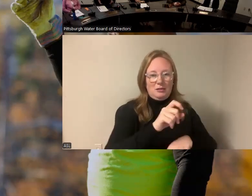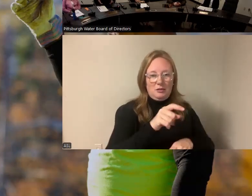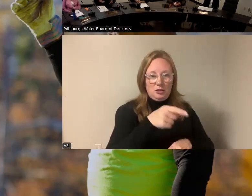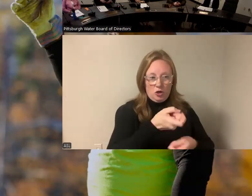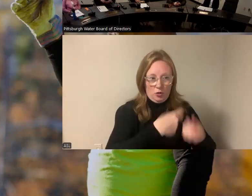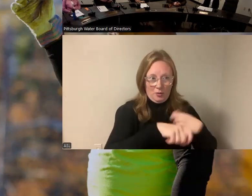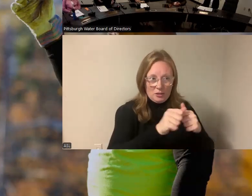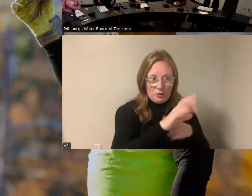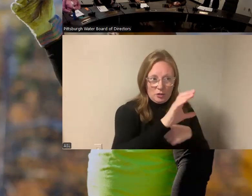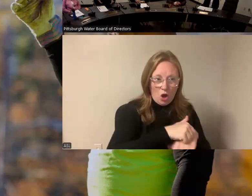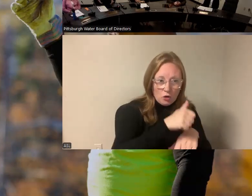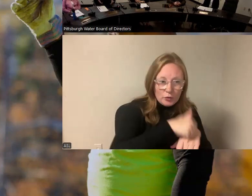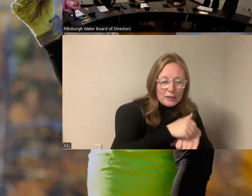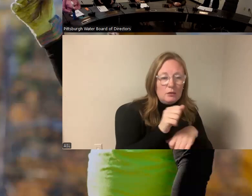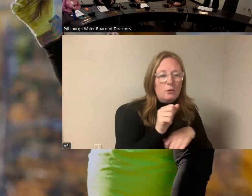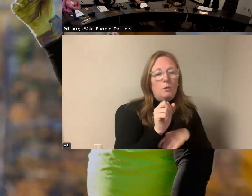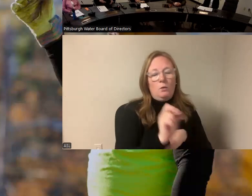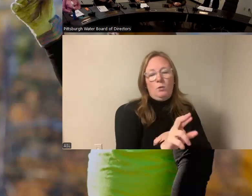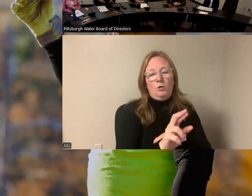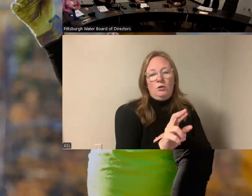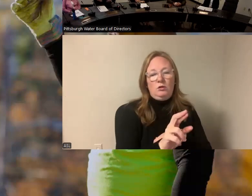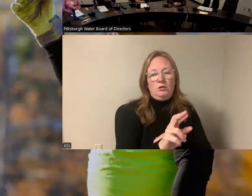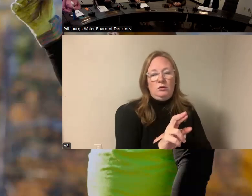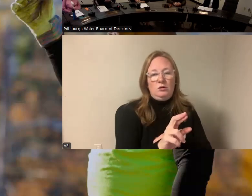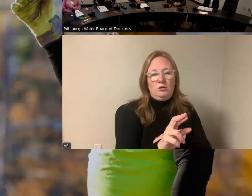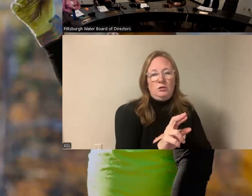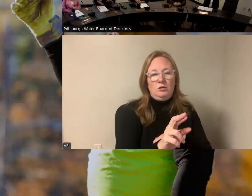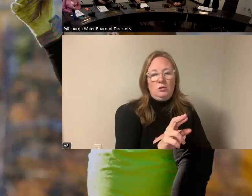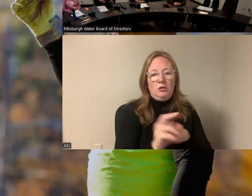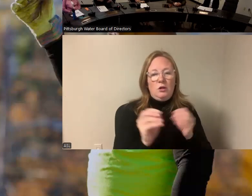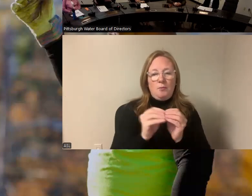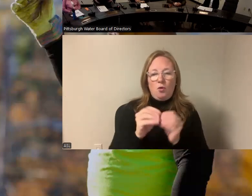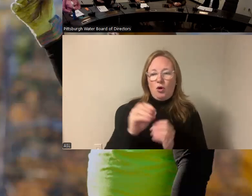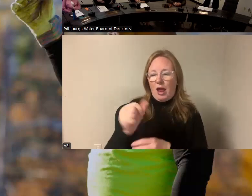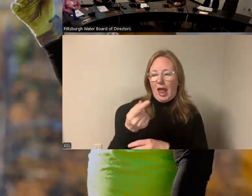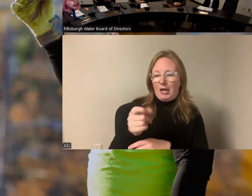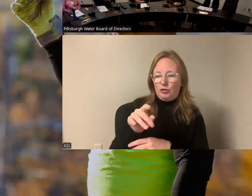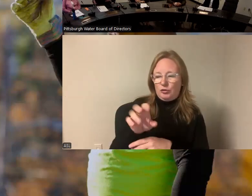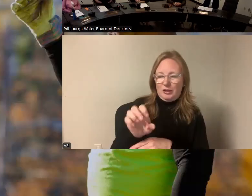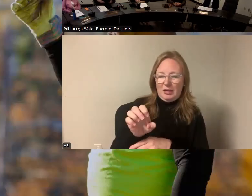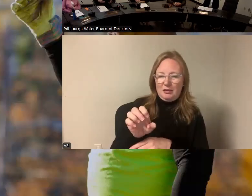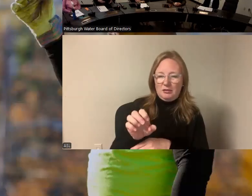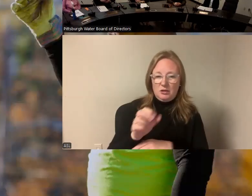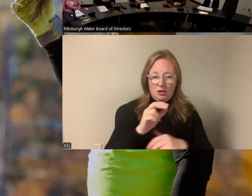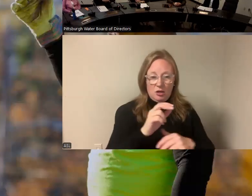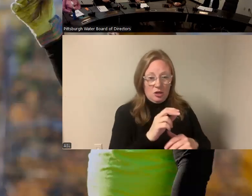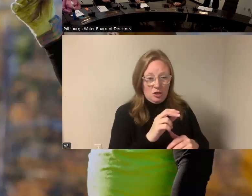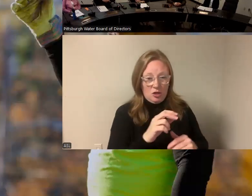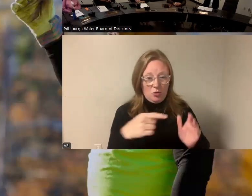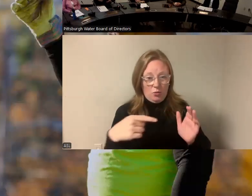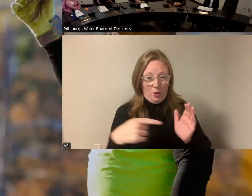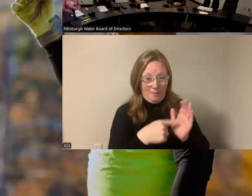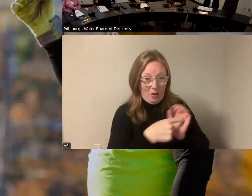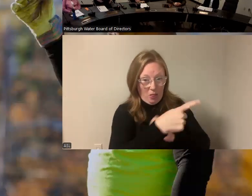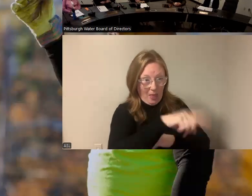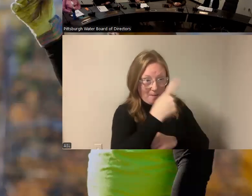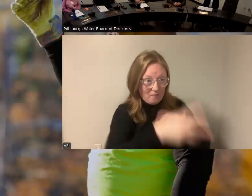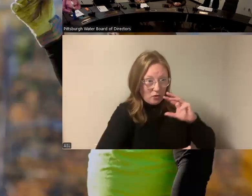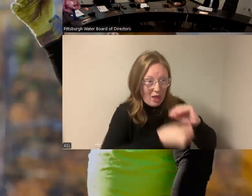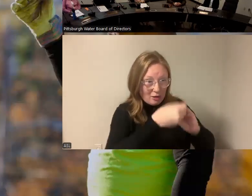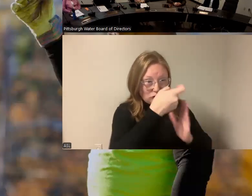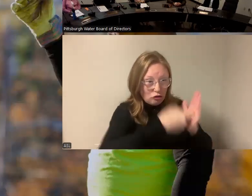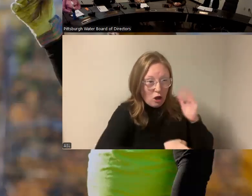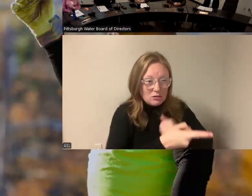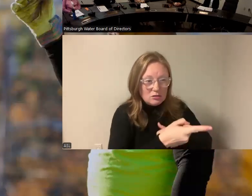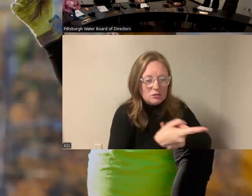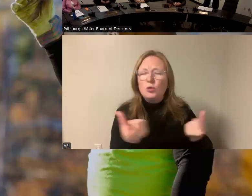with concrete? Do we replace with that, you know, maybe more expensive aggregate? Do we bill them for the cost of that, the extra? You know, how do we